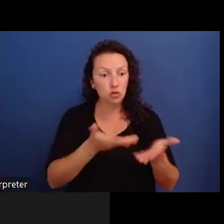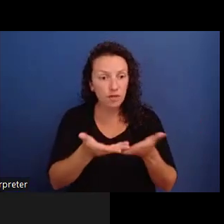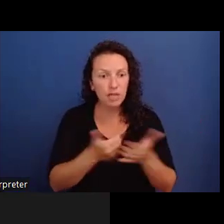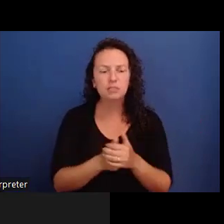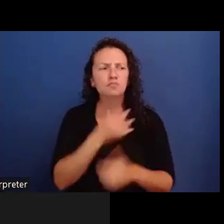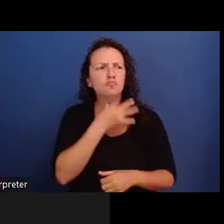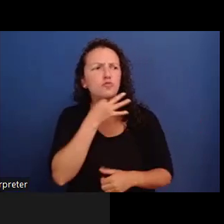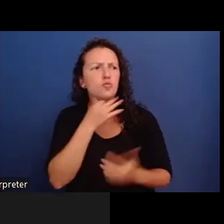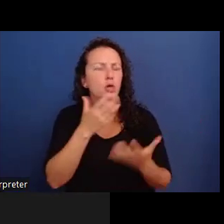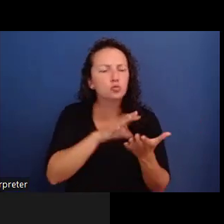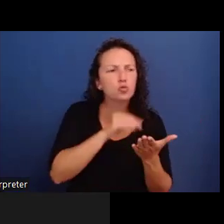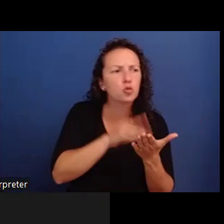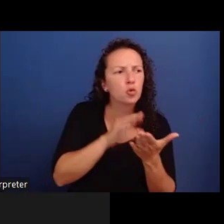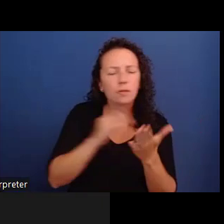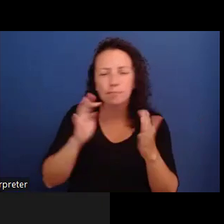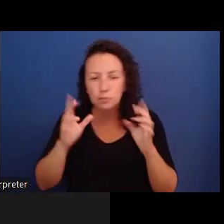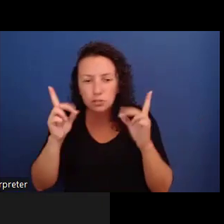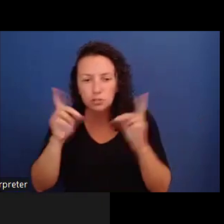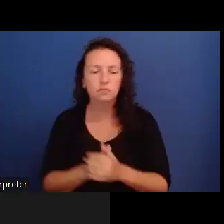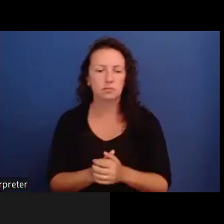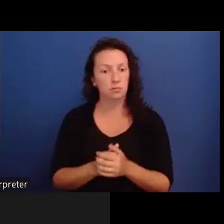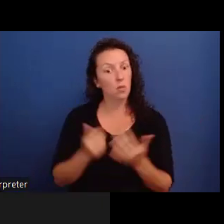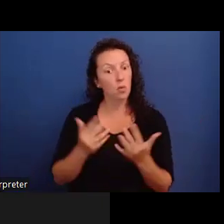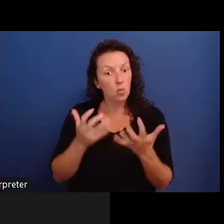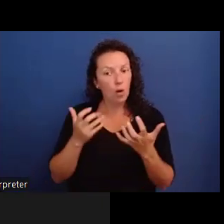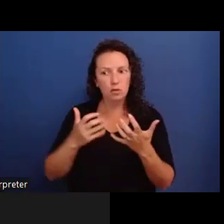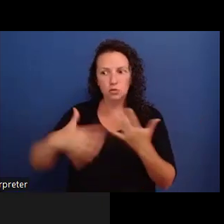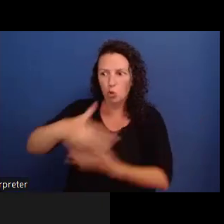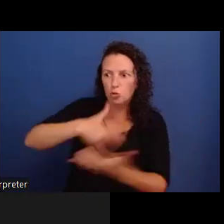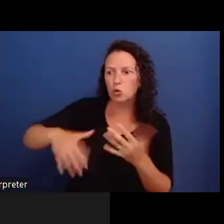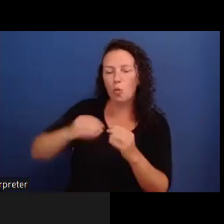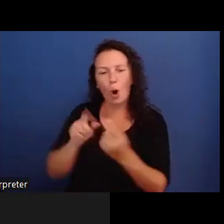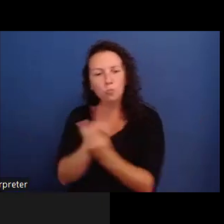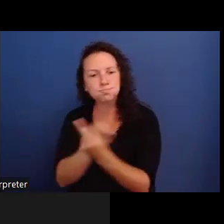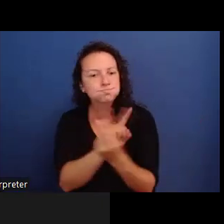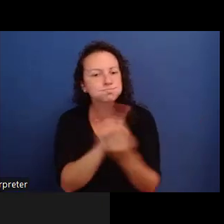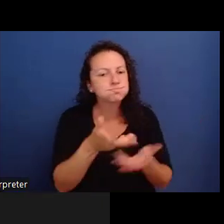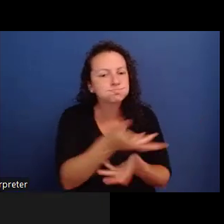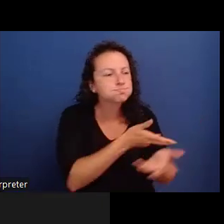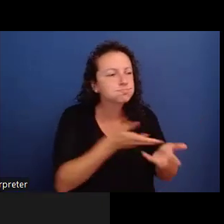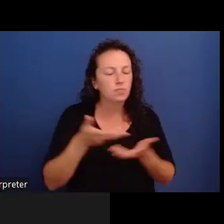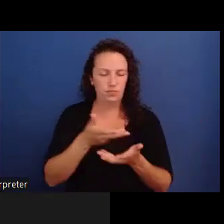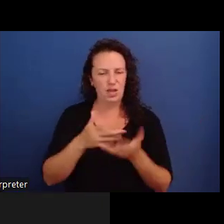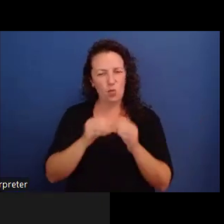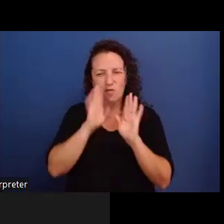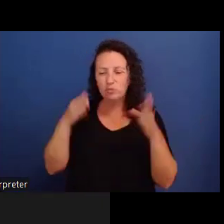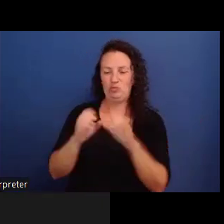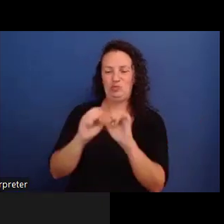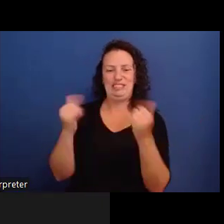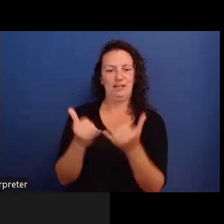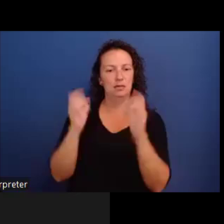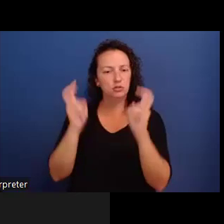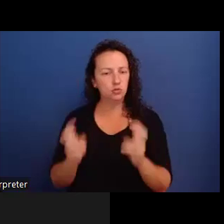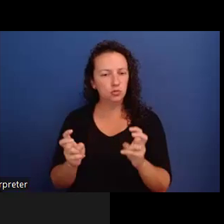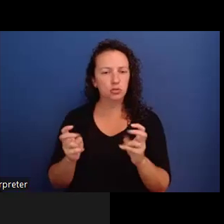activities, prefer social interaction, and are concerned with social issues. They like to